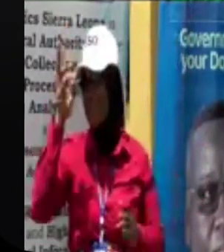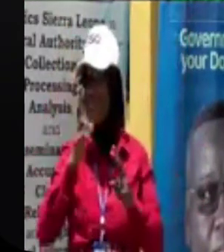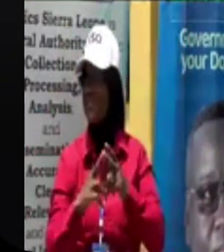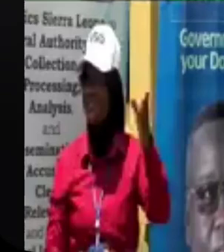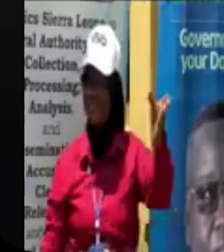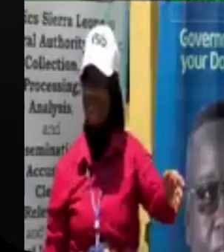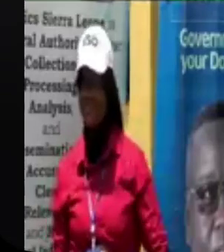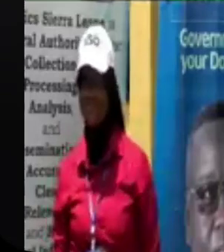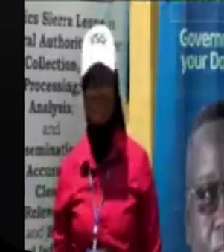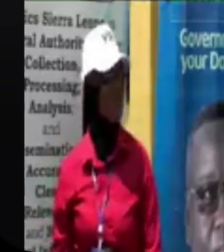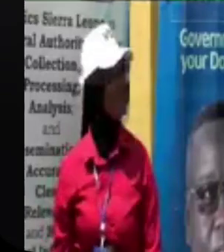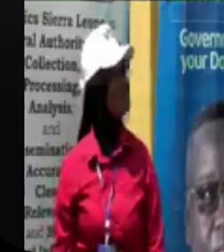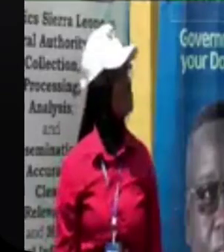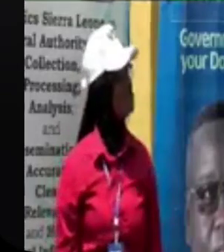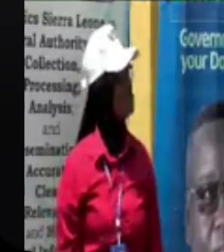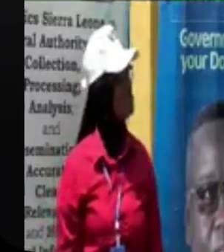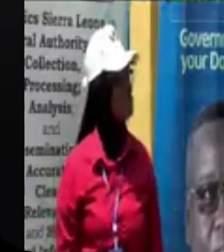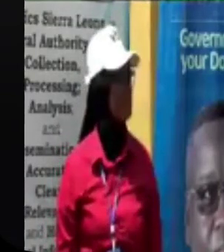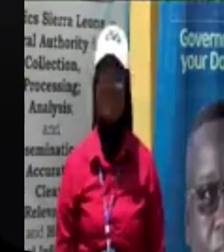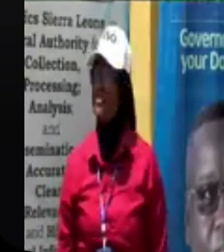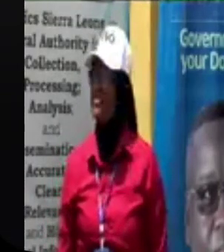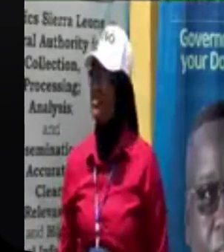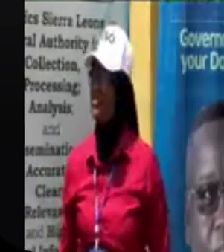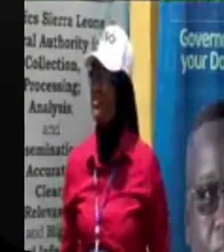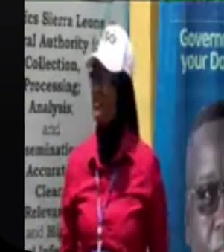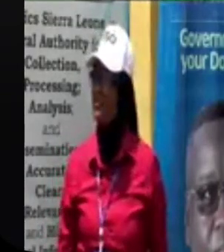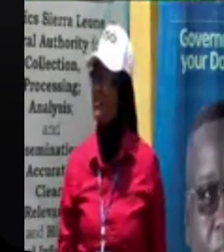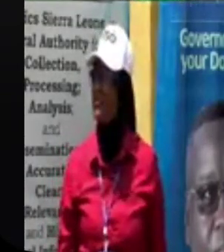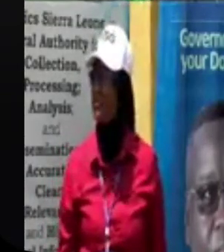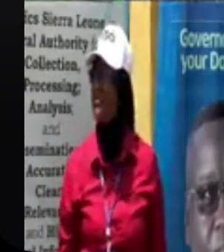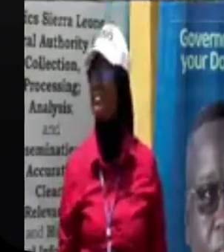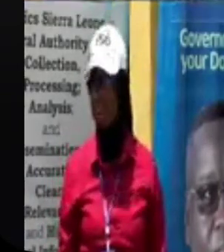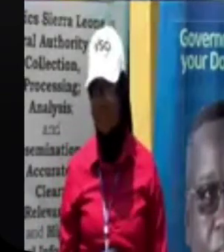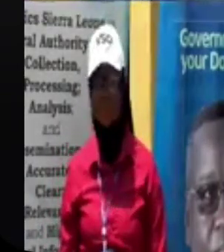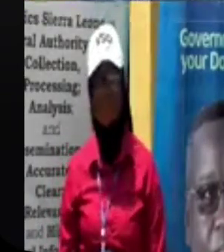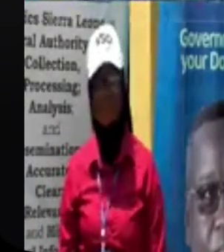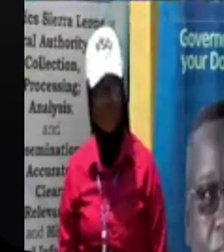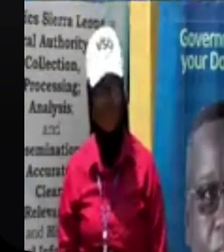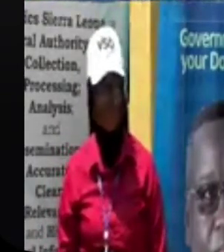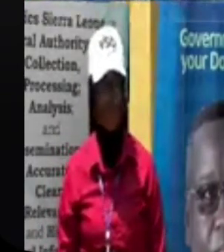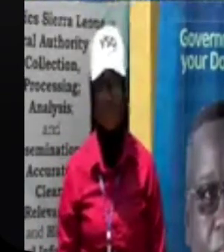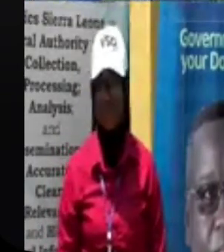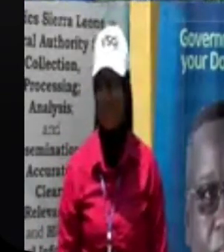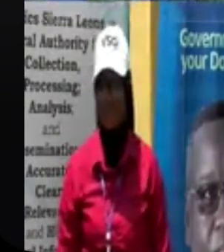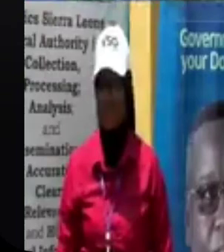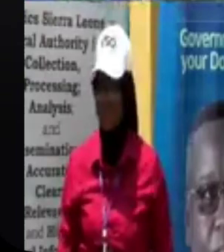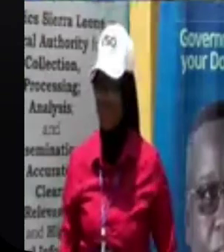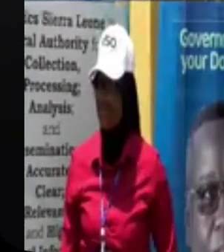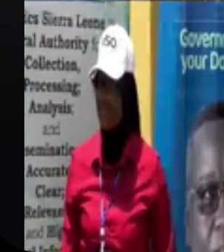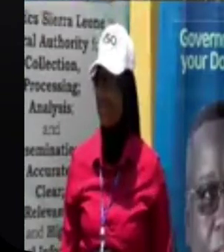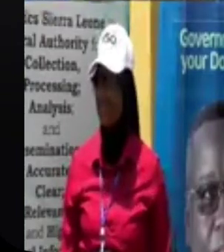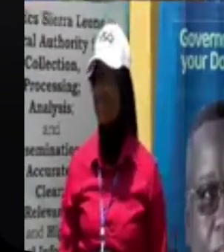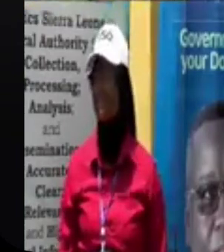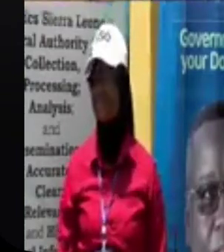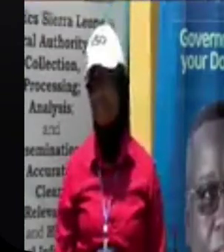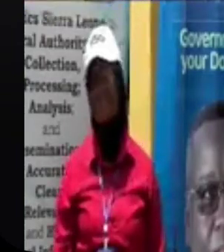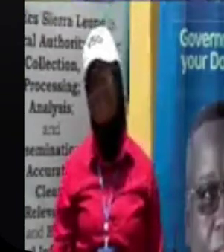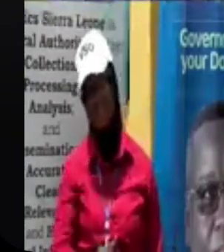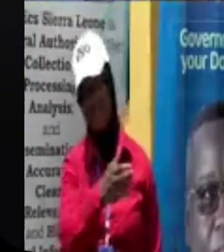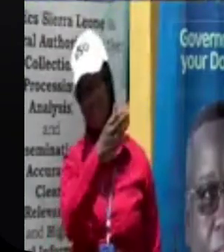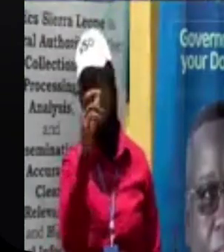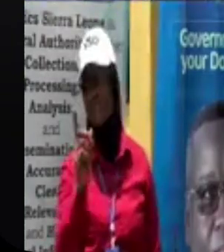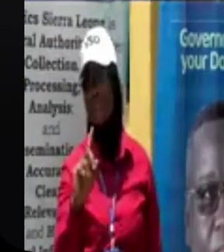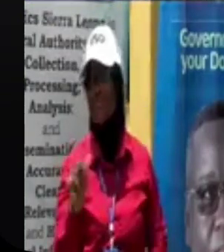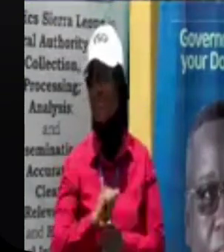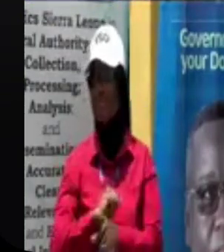way that for you, sir. Where you go help me with the answer them. And I think say you will also help